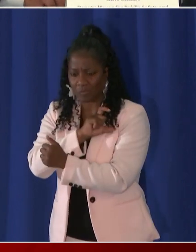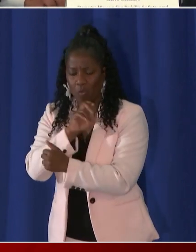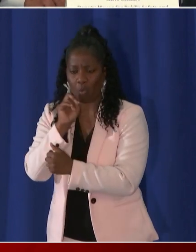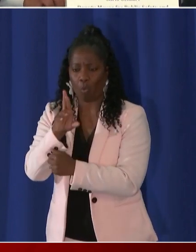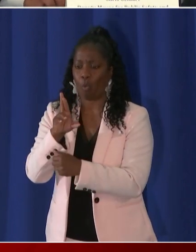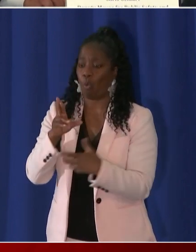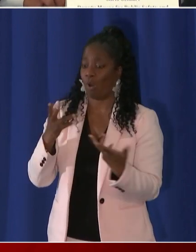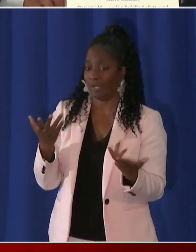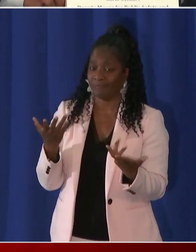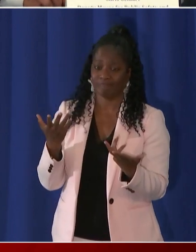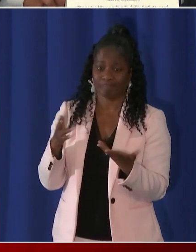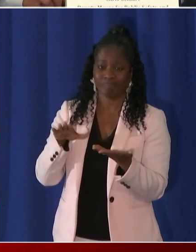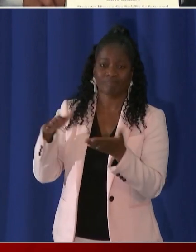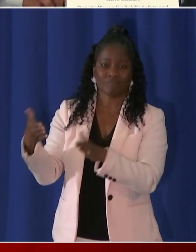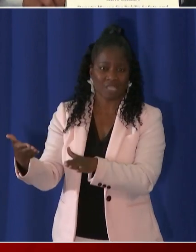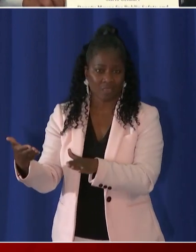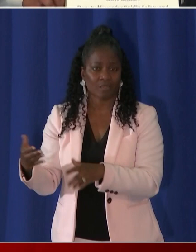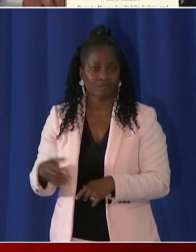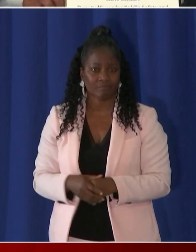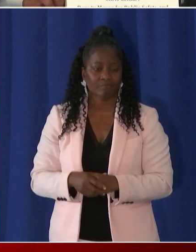examiner. Next slide.